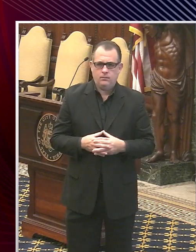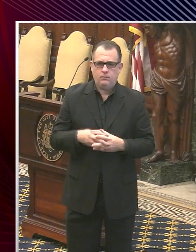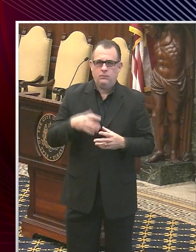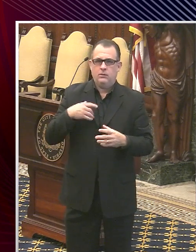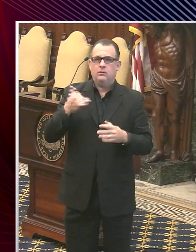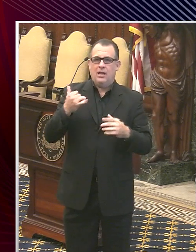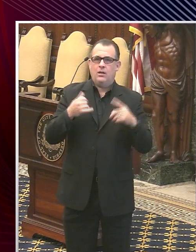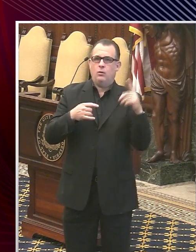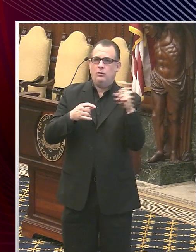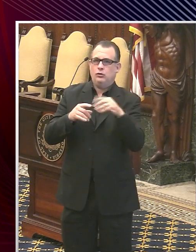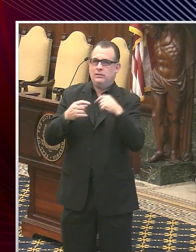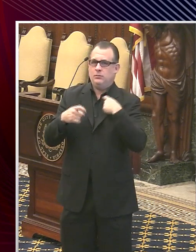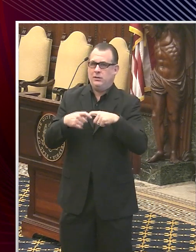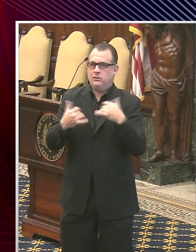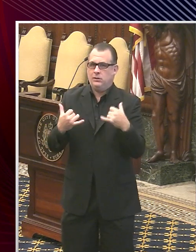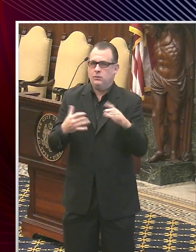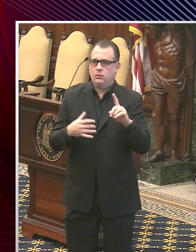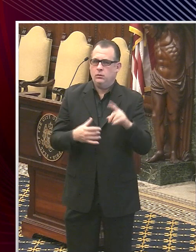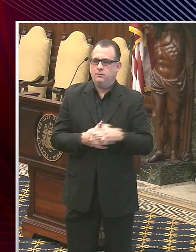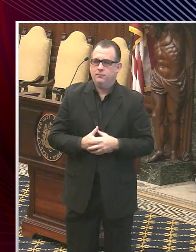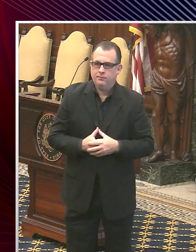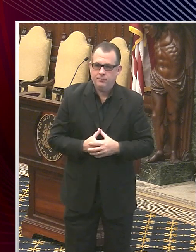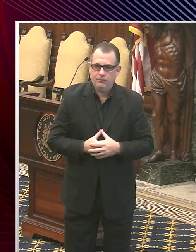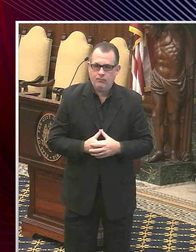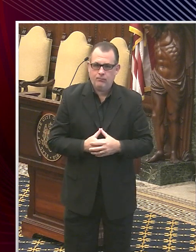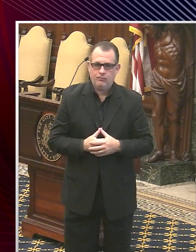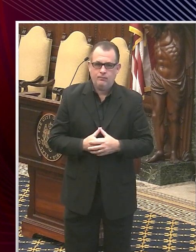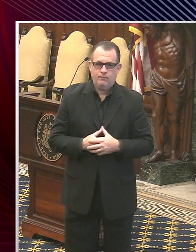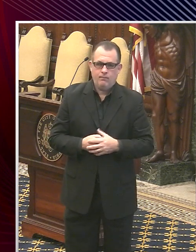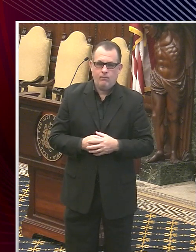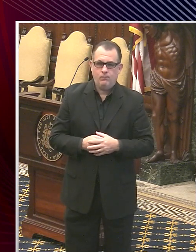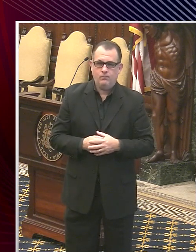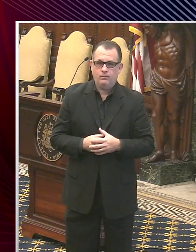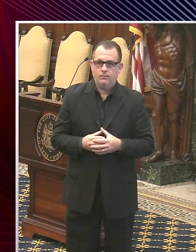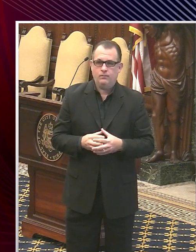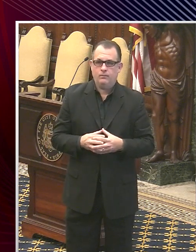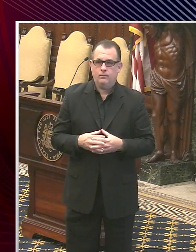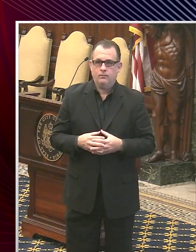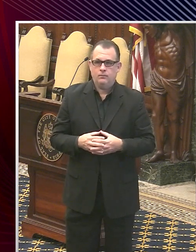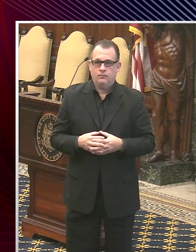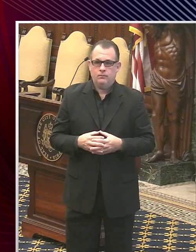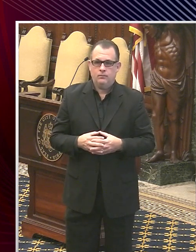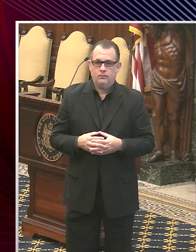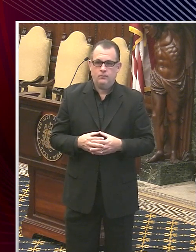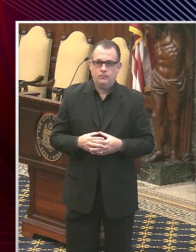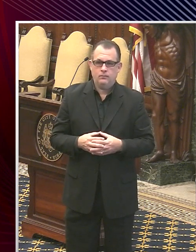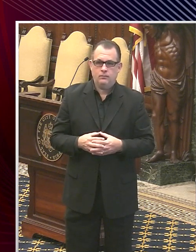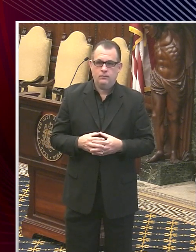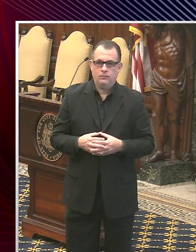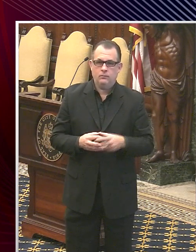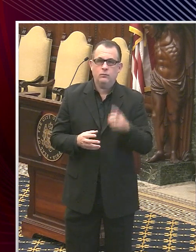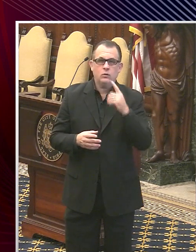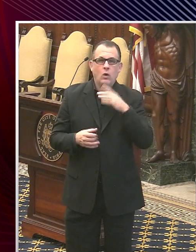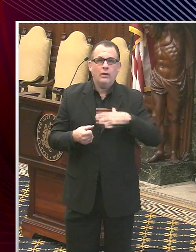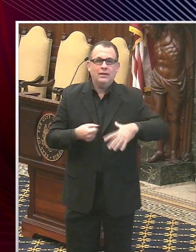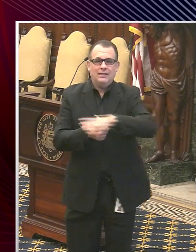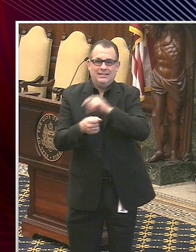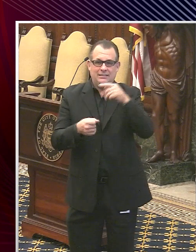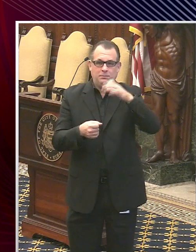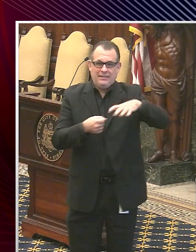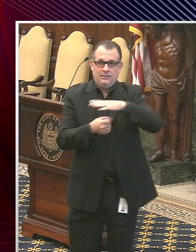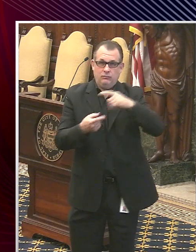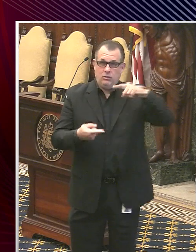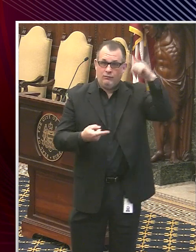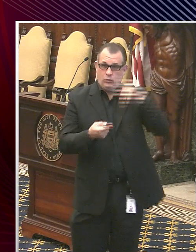número de clientes, dado el tema del espacio. With the restrictions on space would include reducing the number of clients